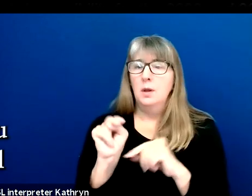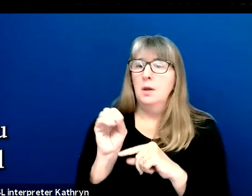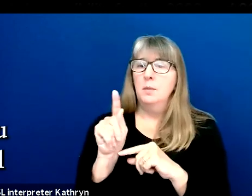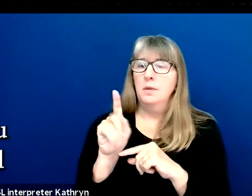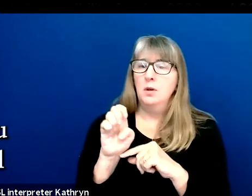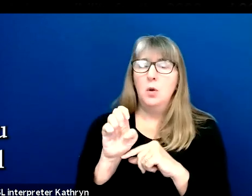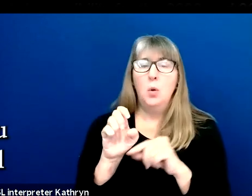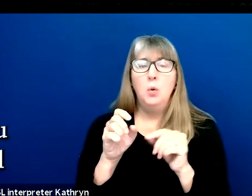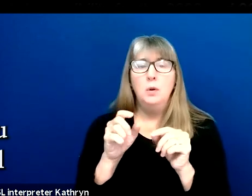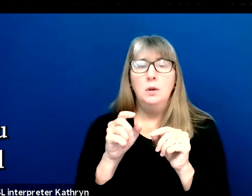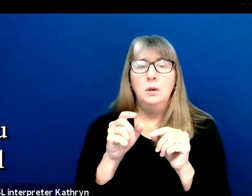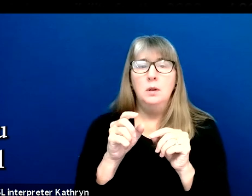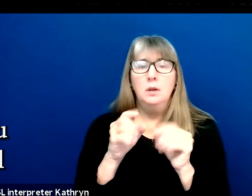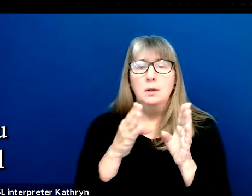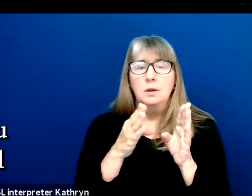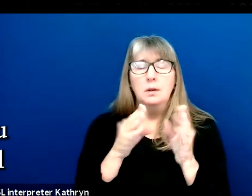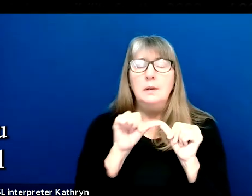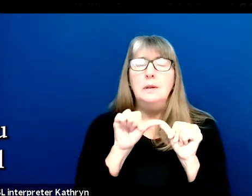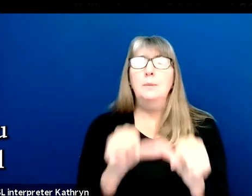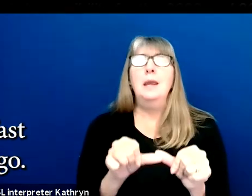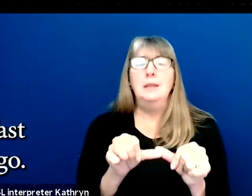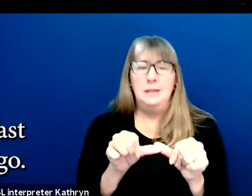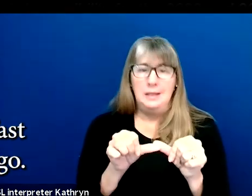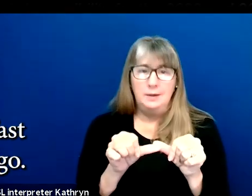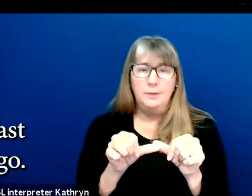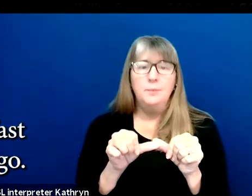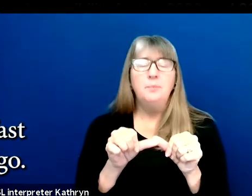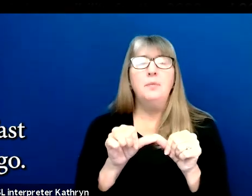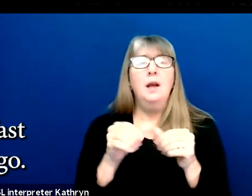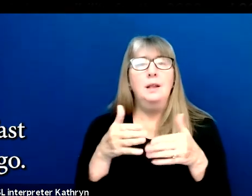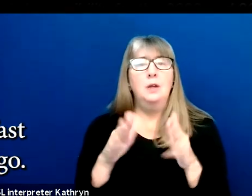to change that average, do an overall scaling,